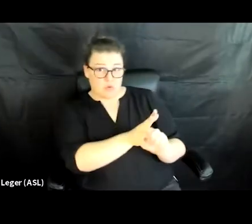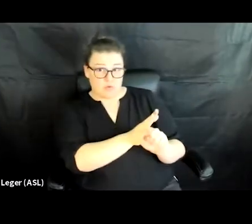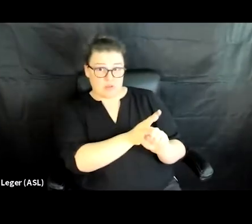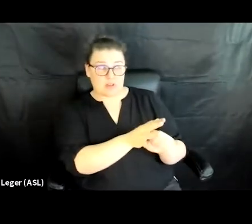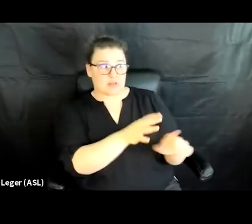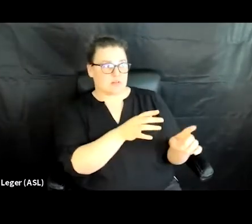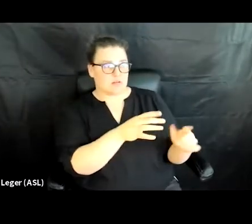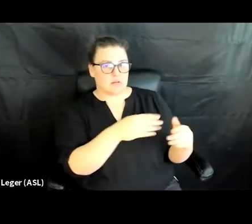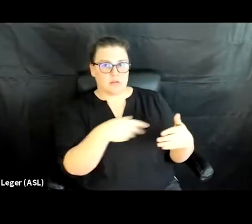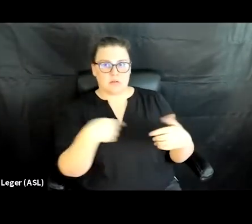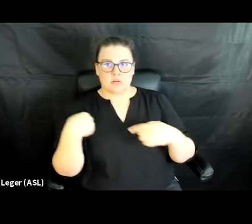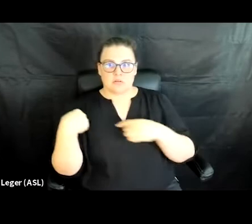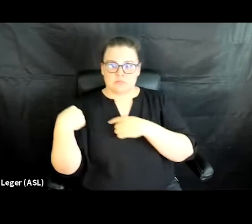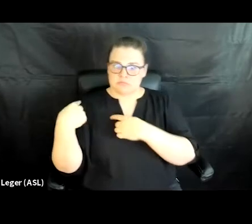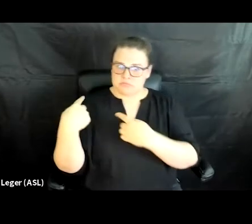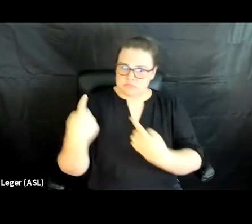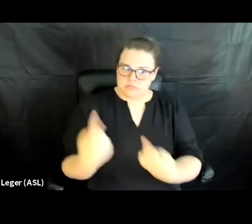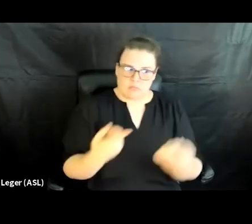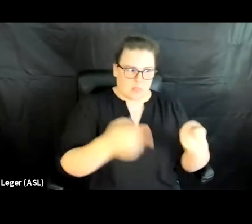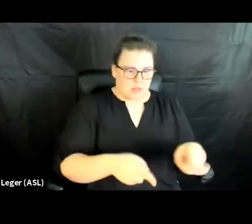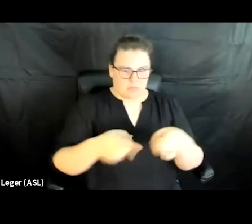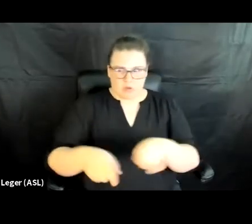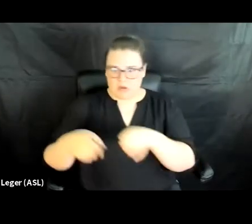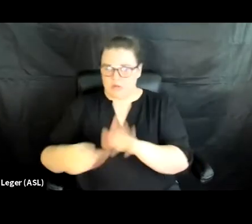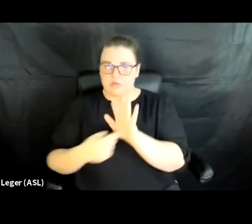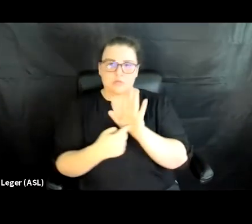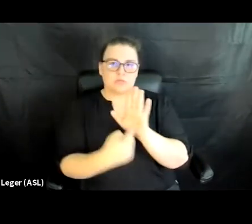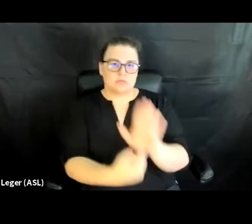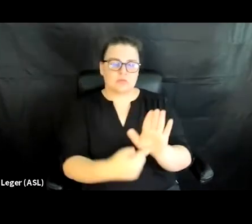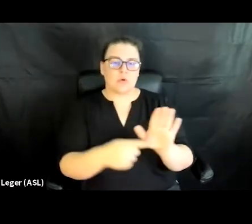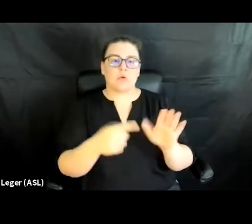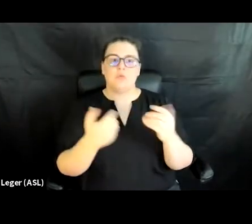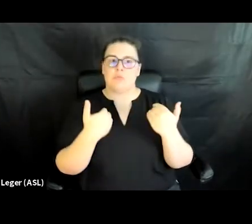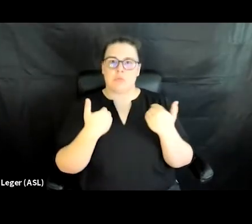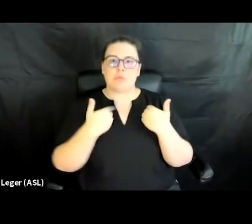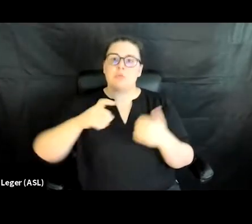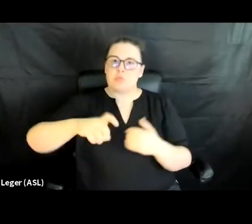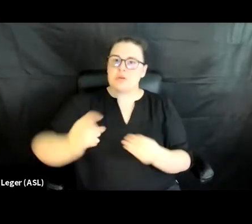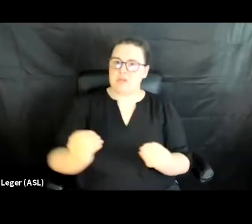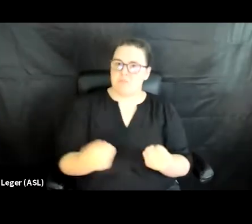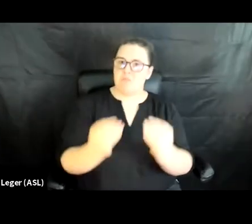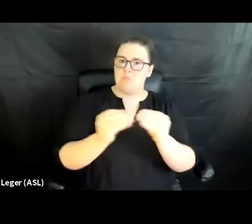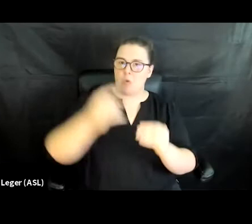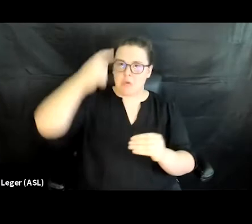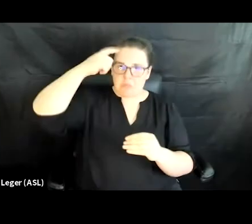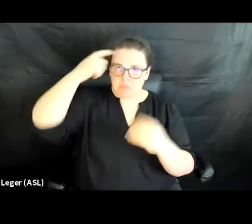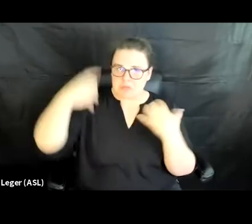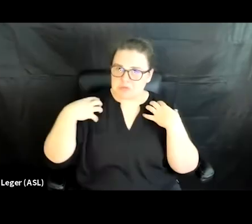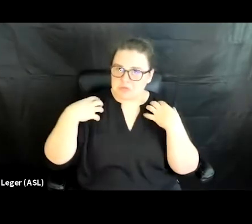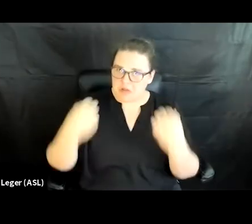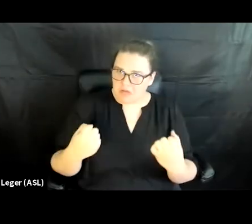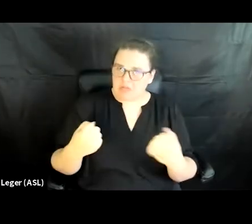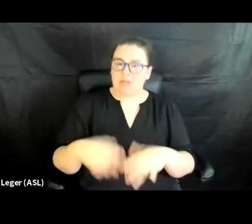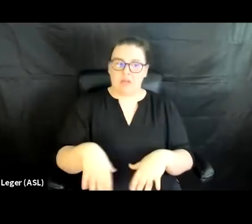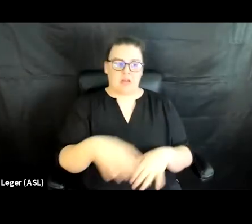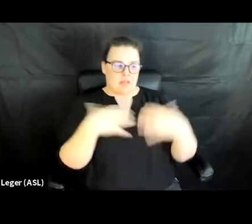has done for so much else, has not only demonstrated the gaps that exist in so many of our systems and certainly our